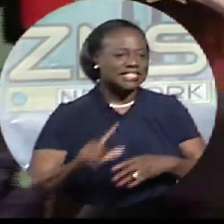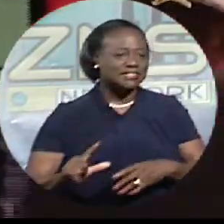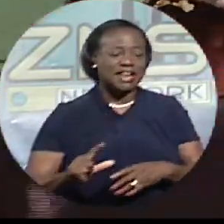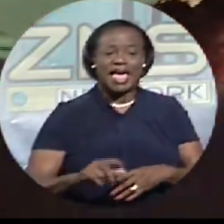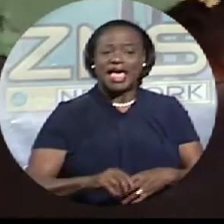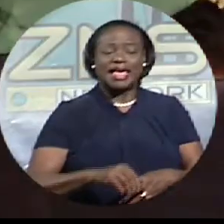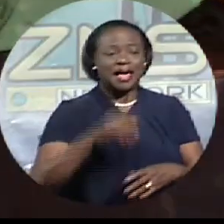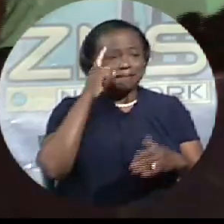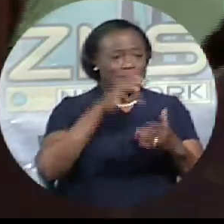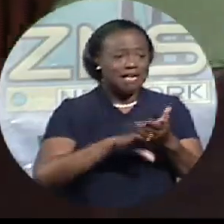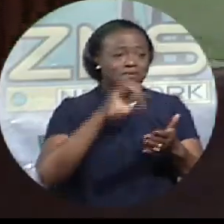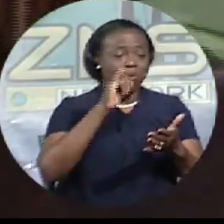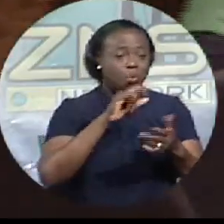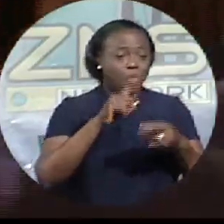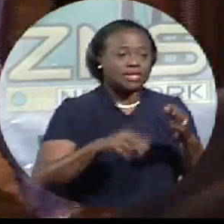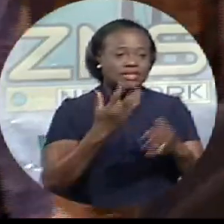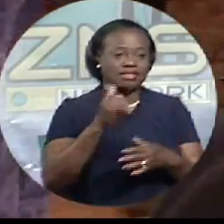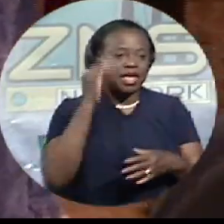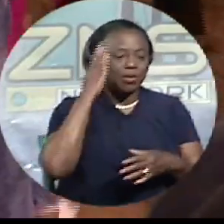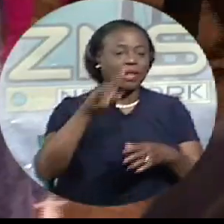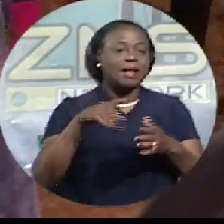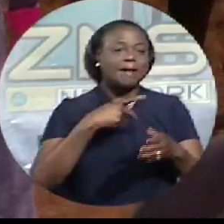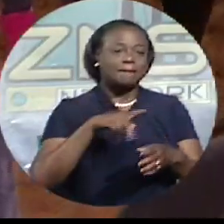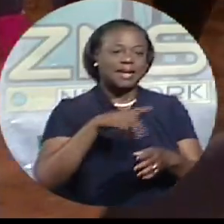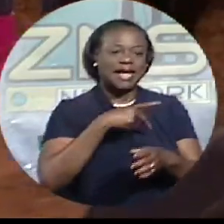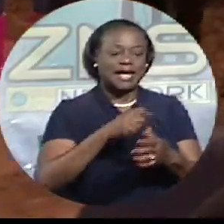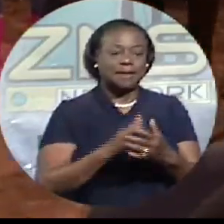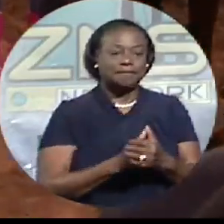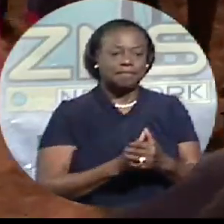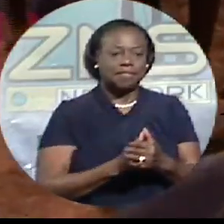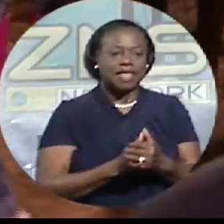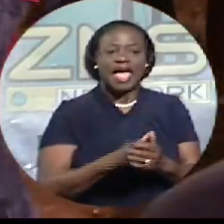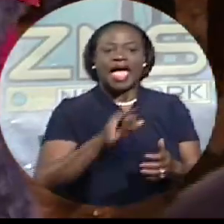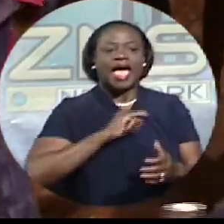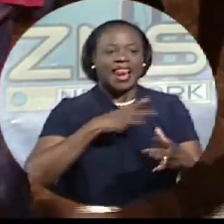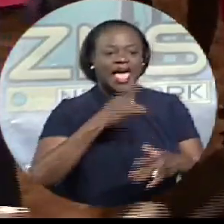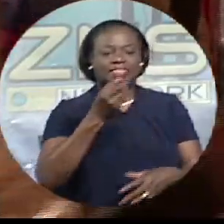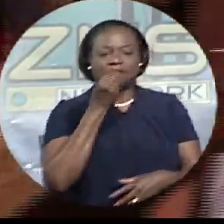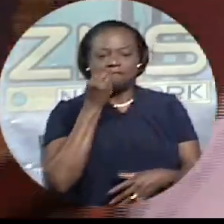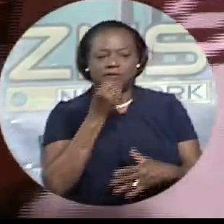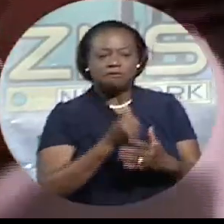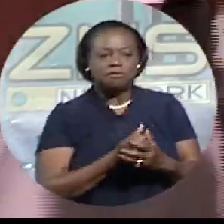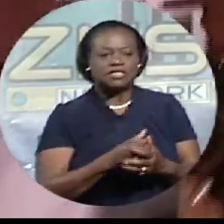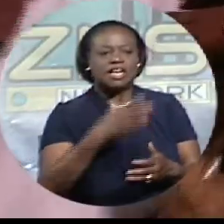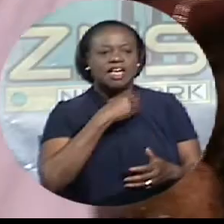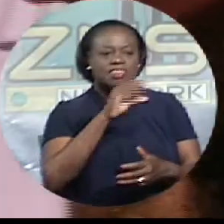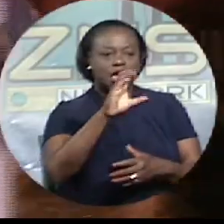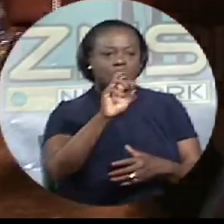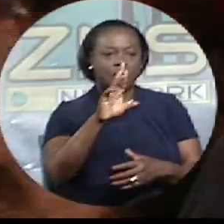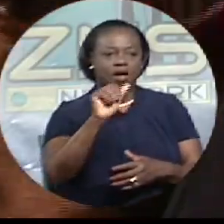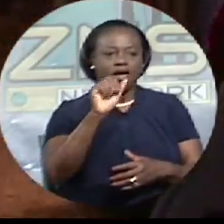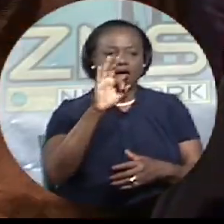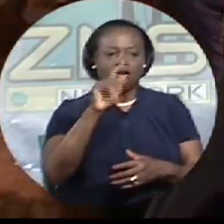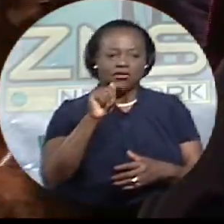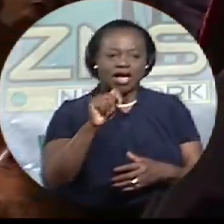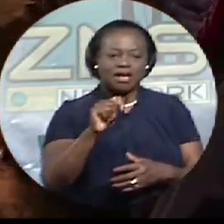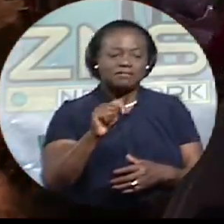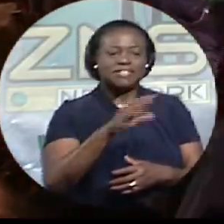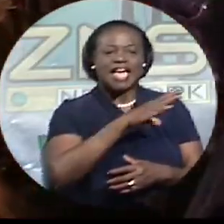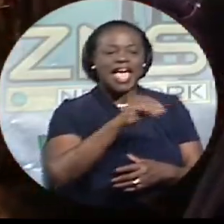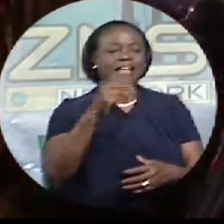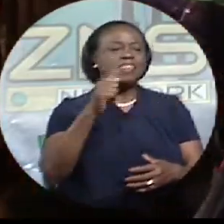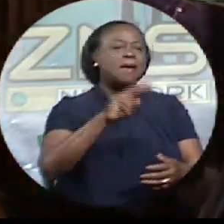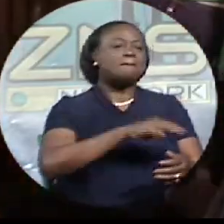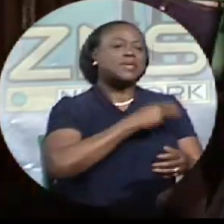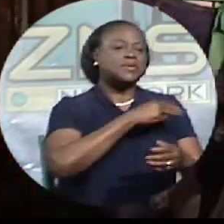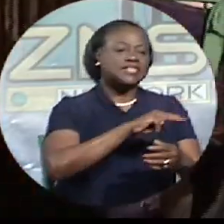play. What do you like most about the festival so far? The food, the crafts, and at this point, the